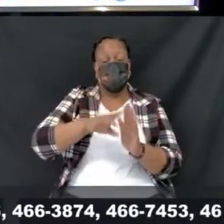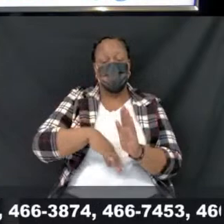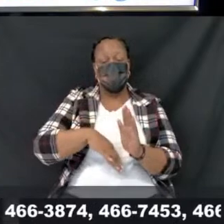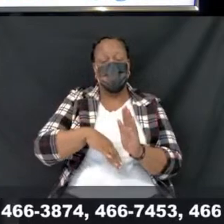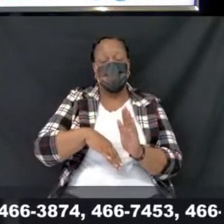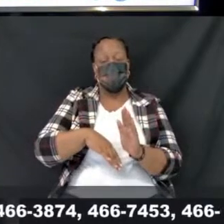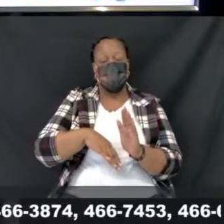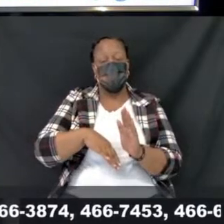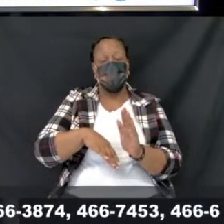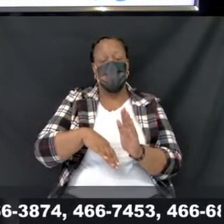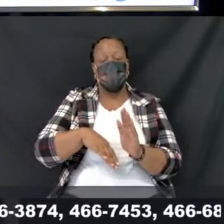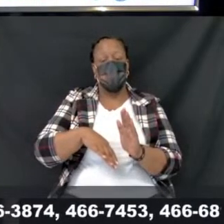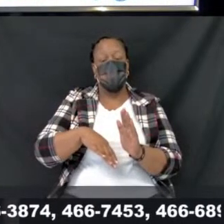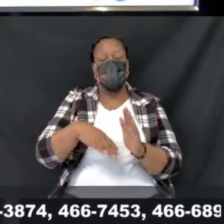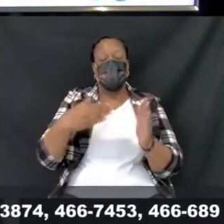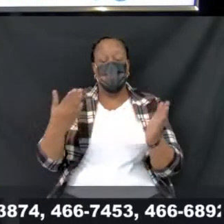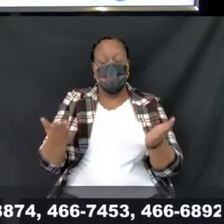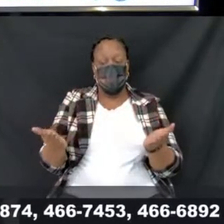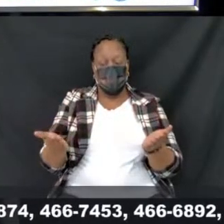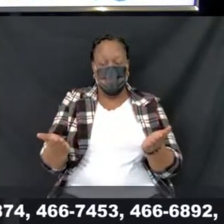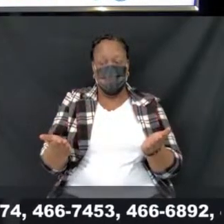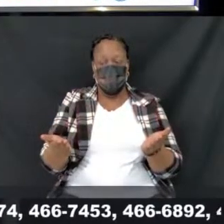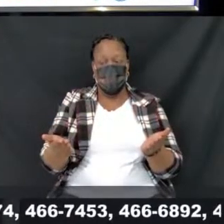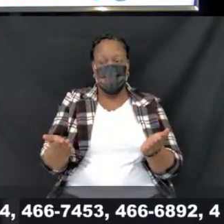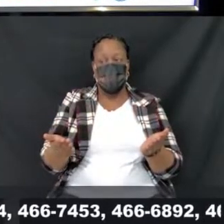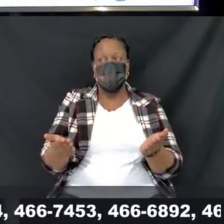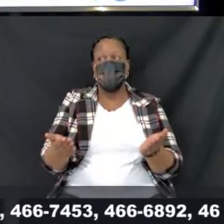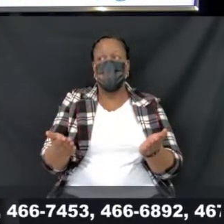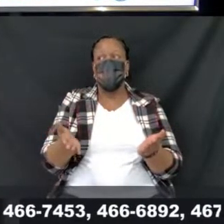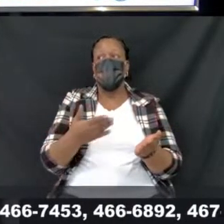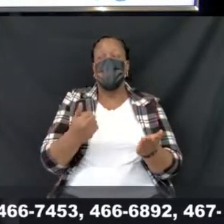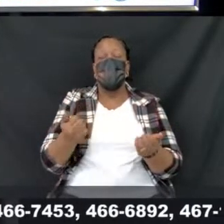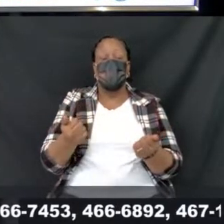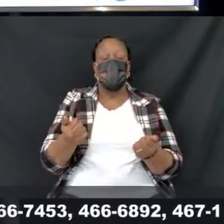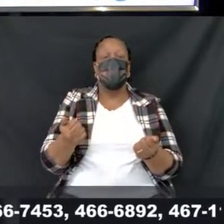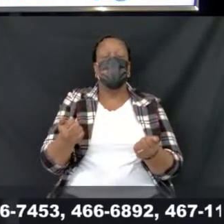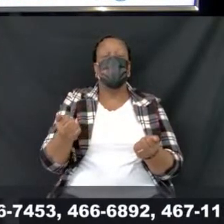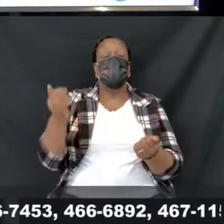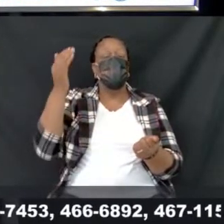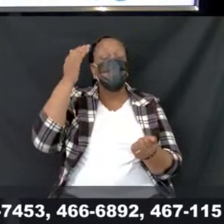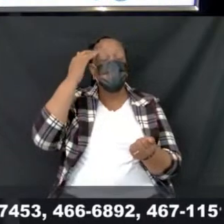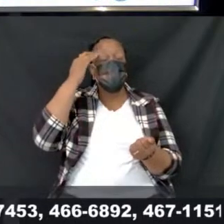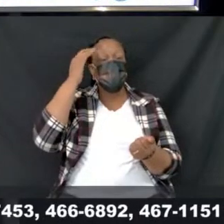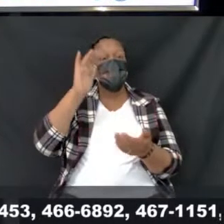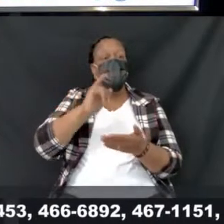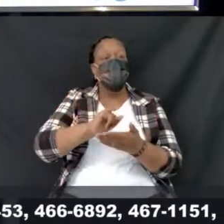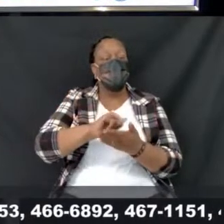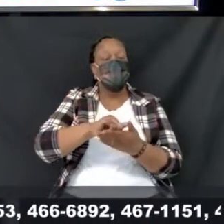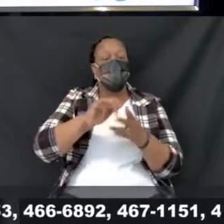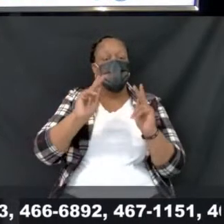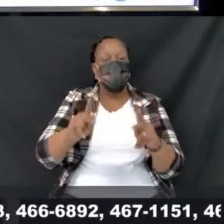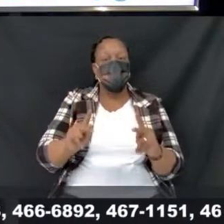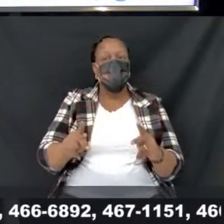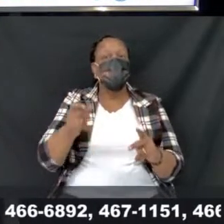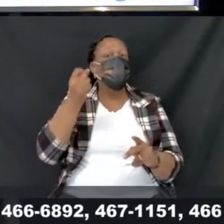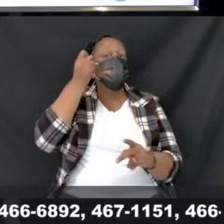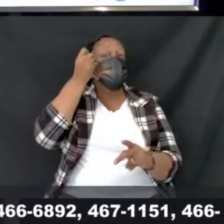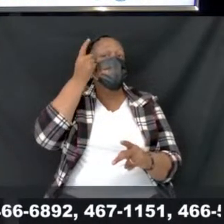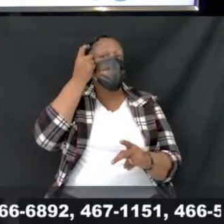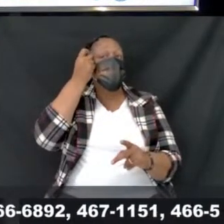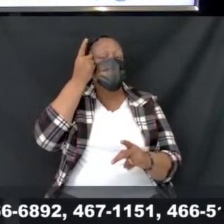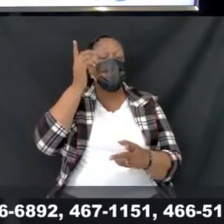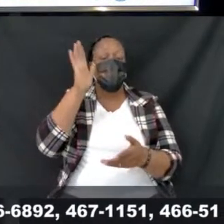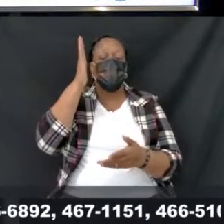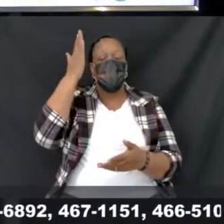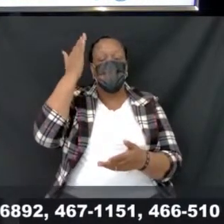and 1.7, I think is rather commendable, and is important for you, the general public, and in particular those in the tourism sector, to